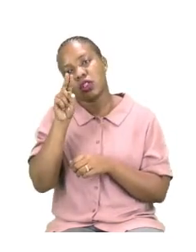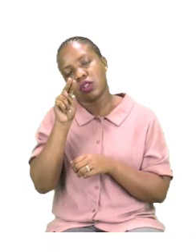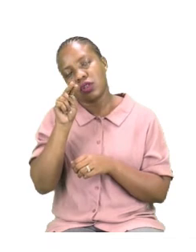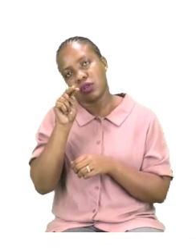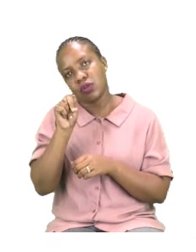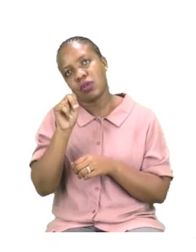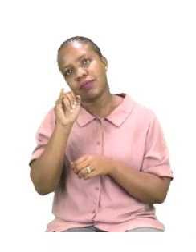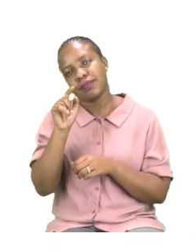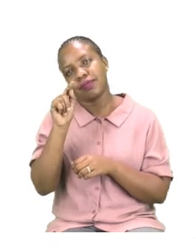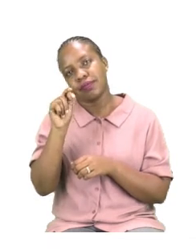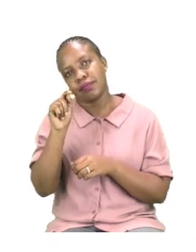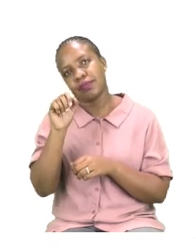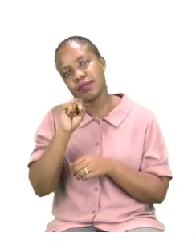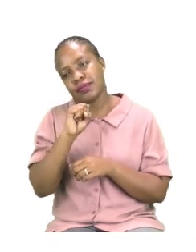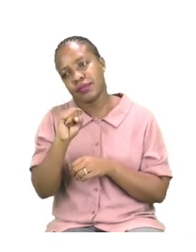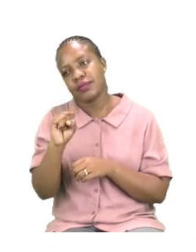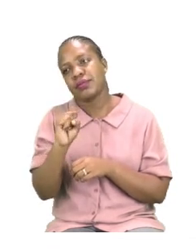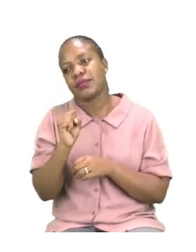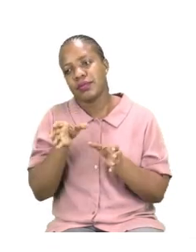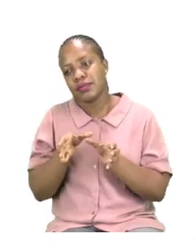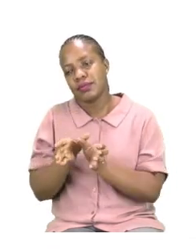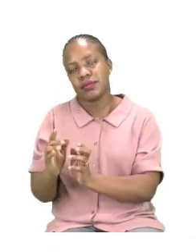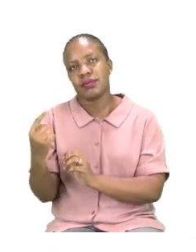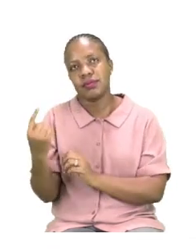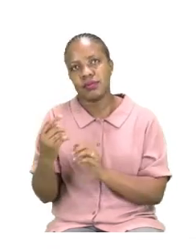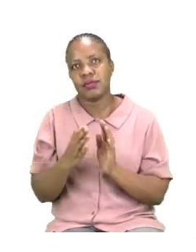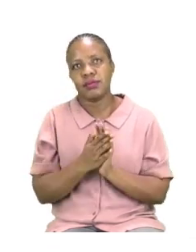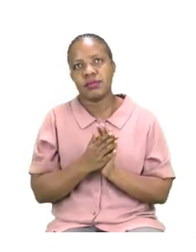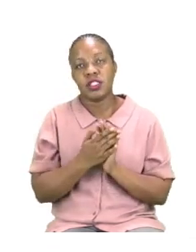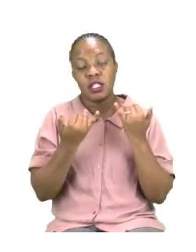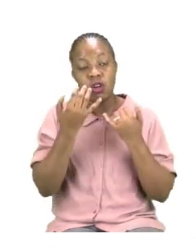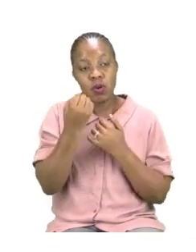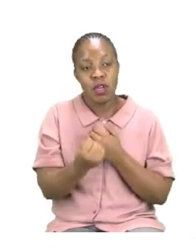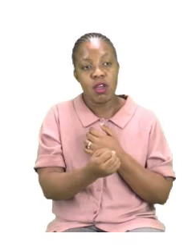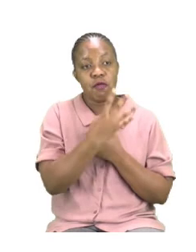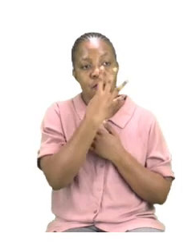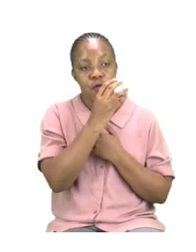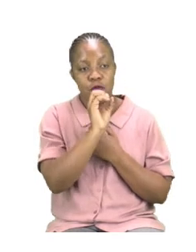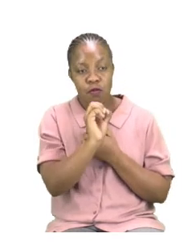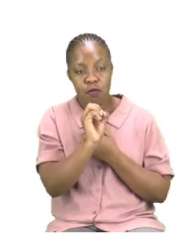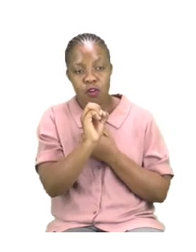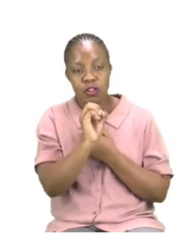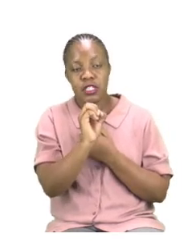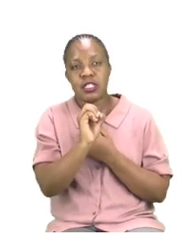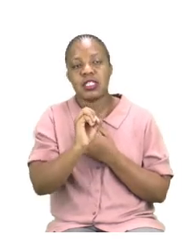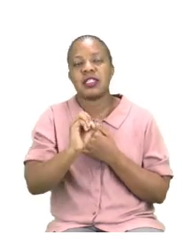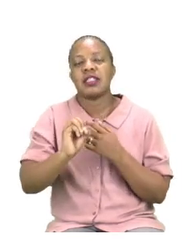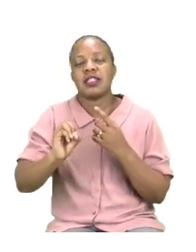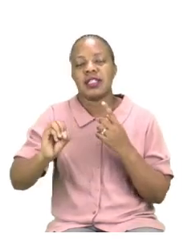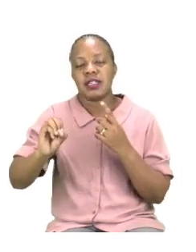plus 53. So we need to separate 53 into 50